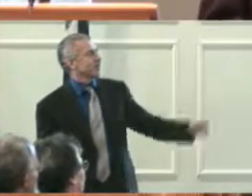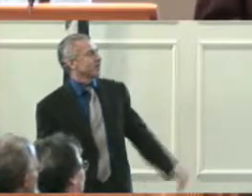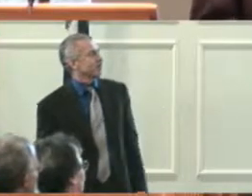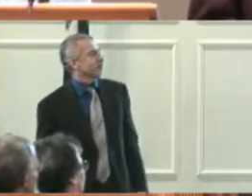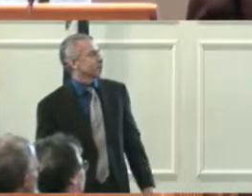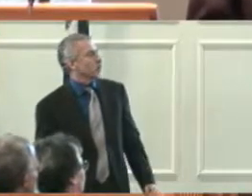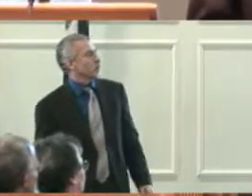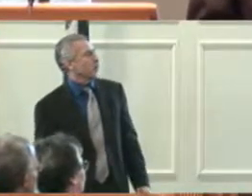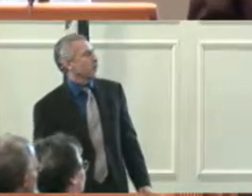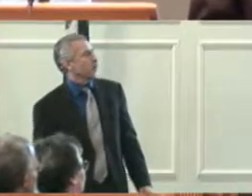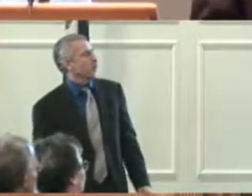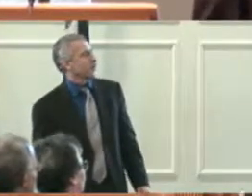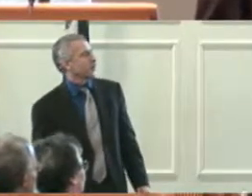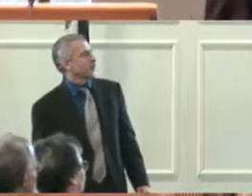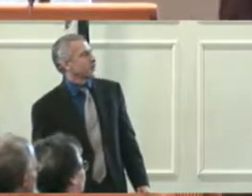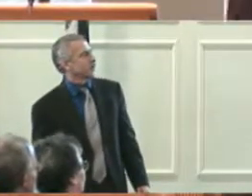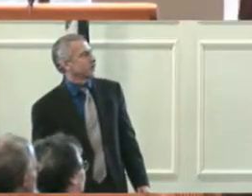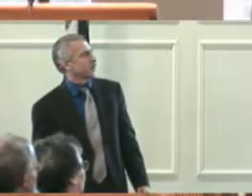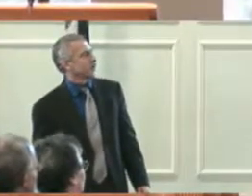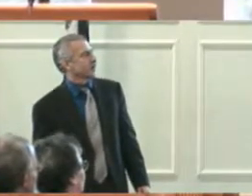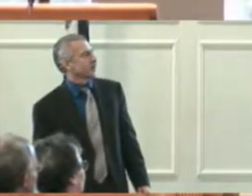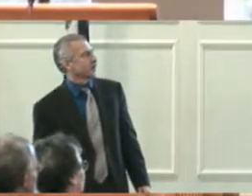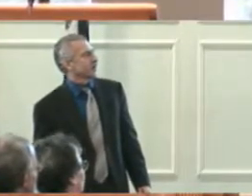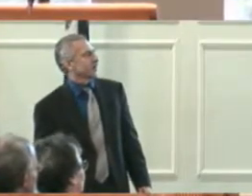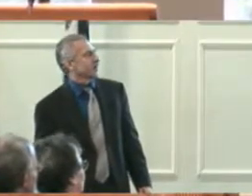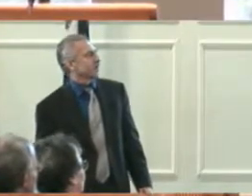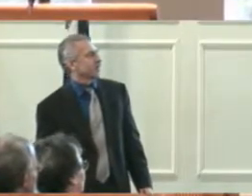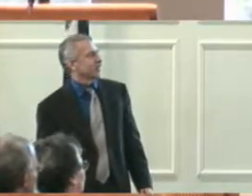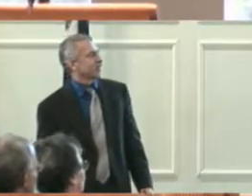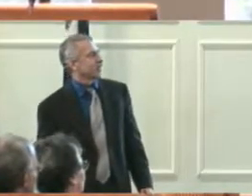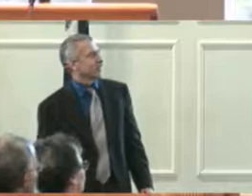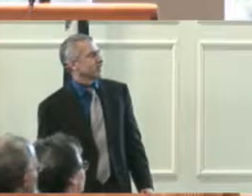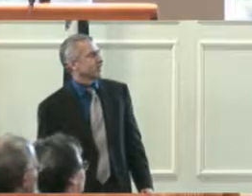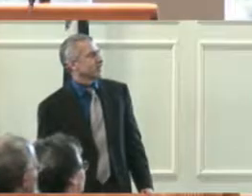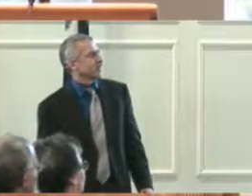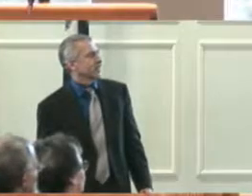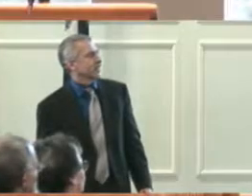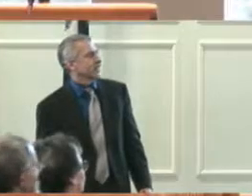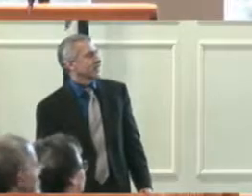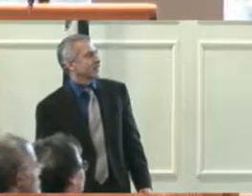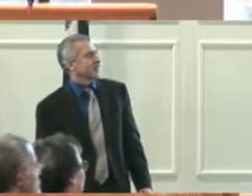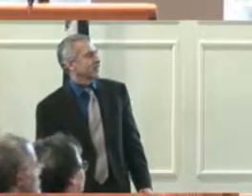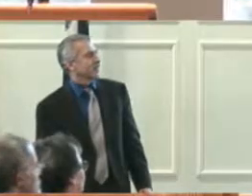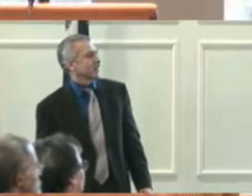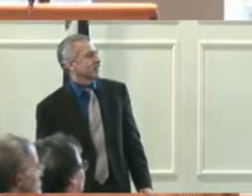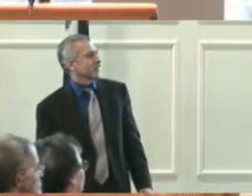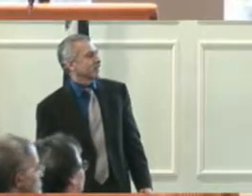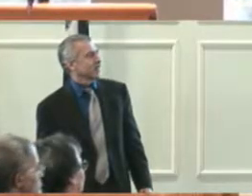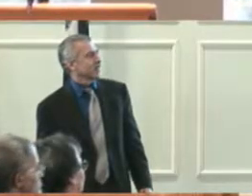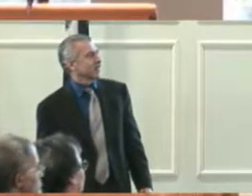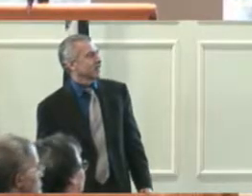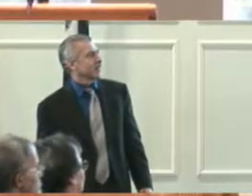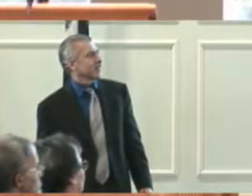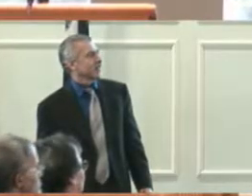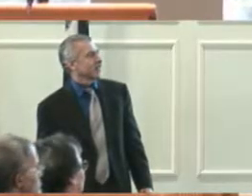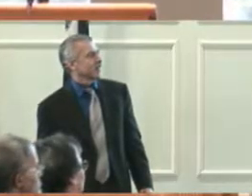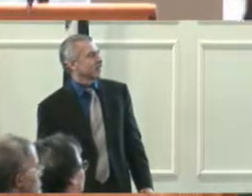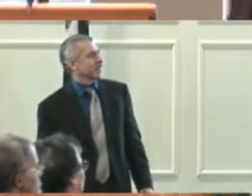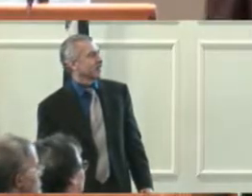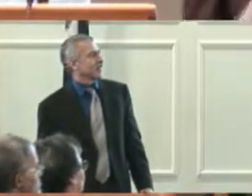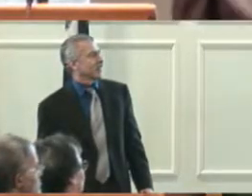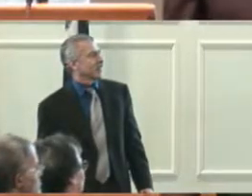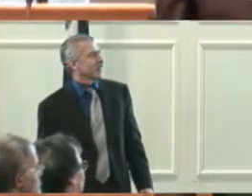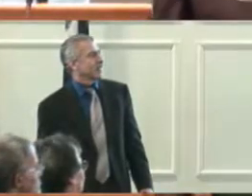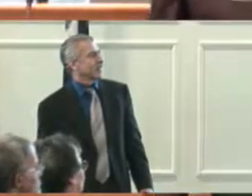538 marks the beginning of the 1,260 years that end up in 1798. And